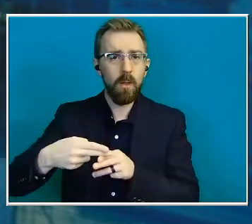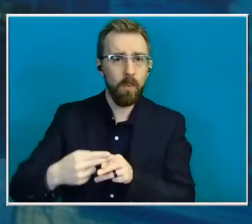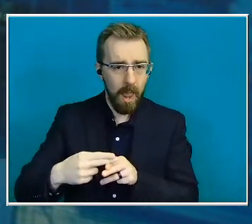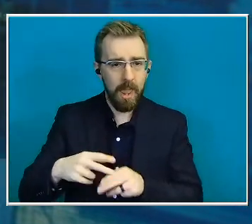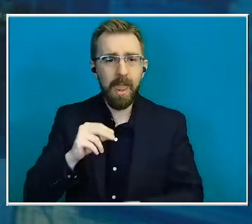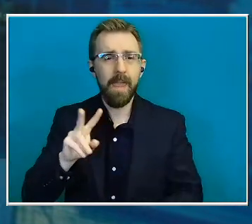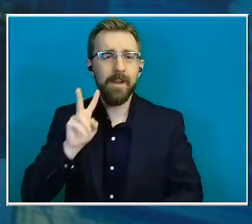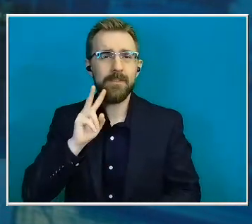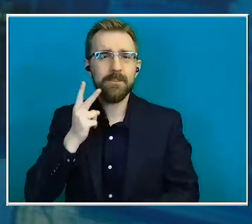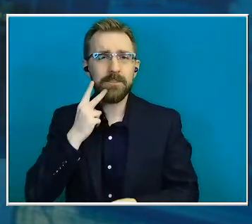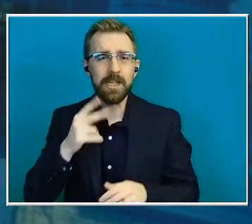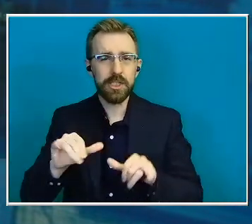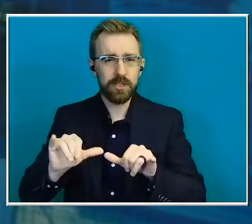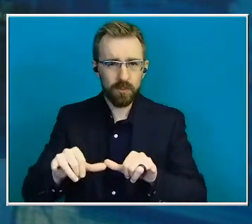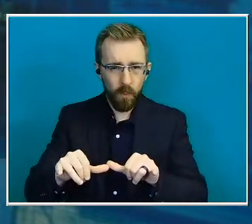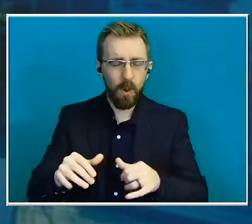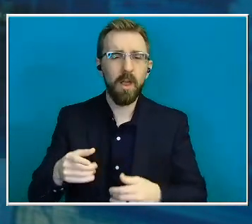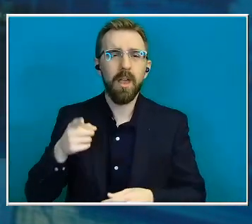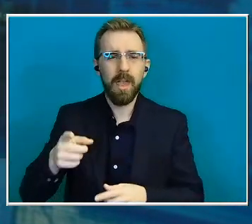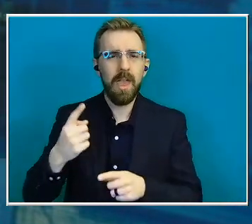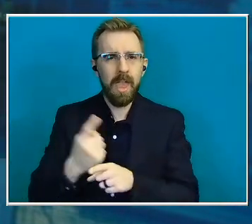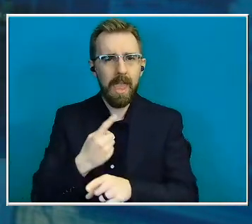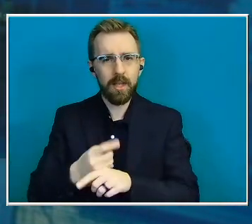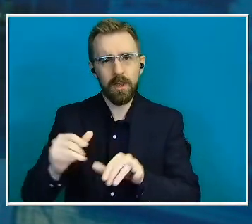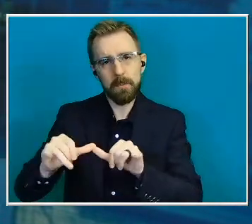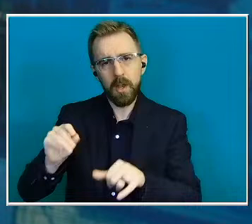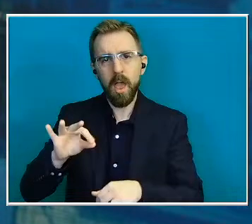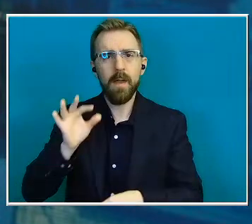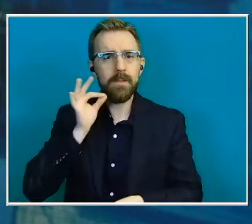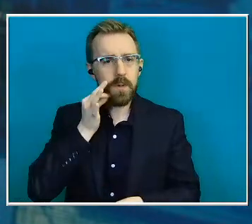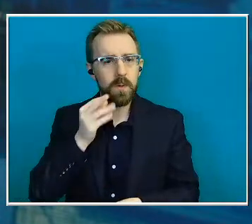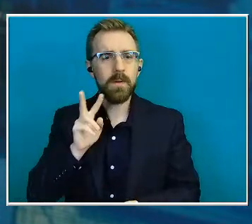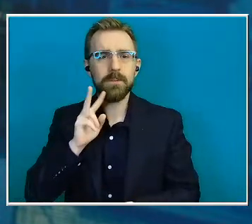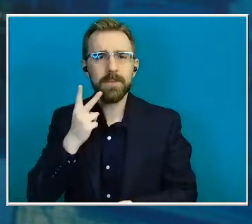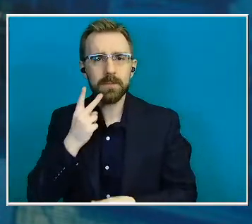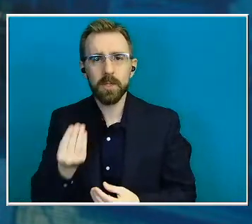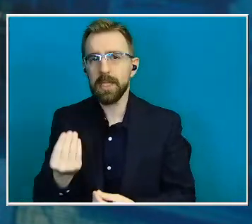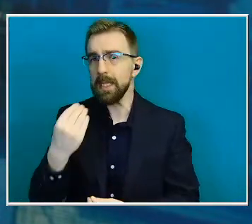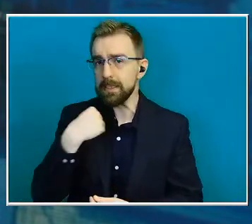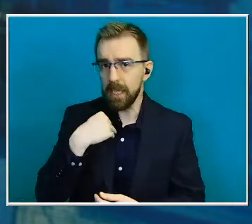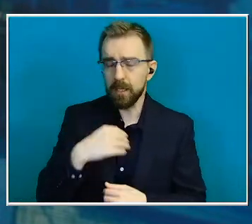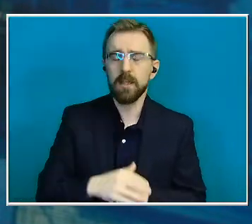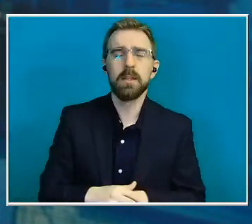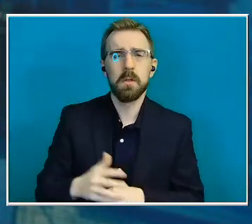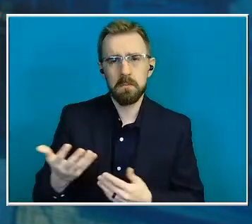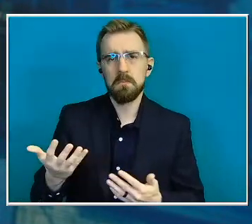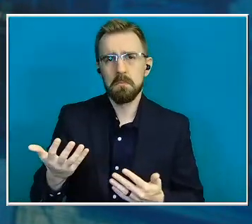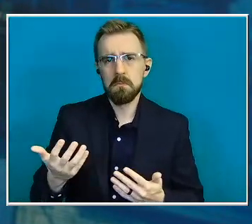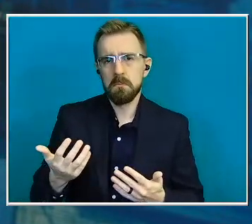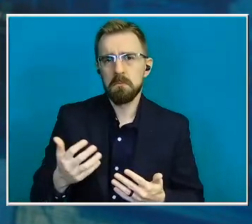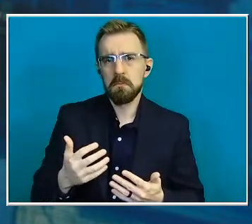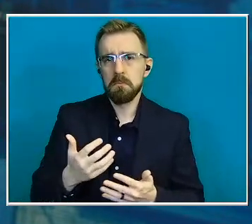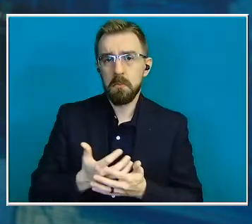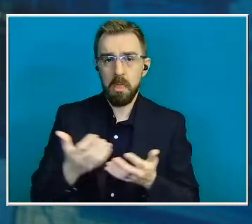an accurate measurement of fruit and vegetable intake. So quite a bit of data that's to evaluate